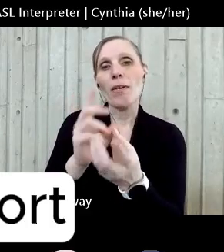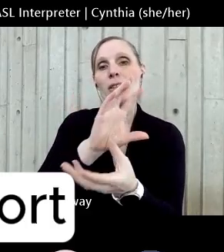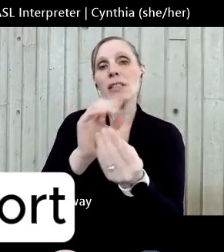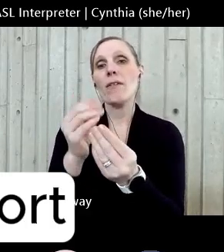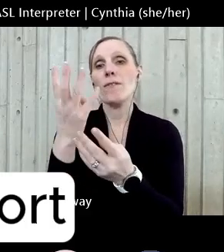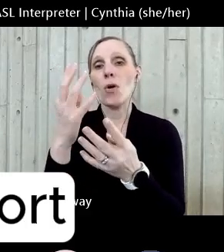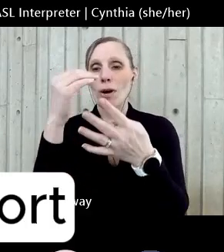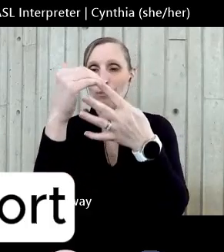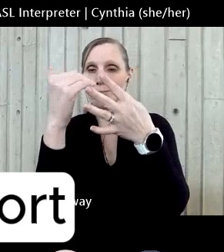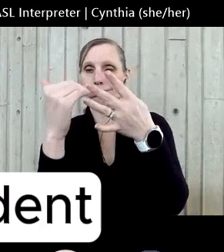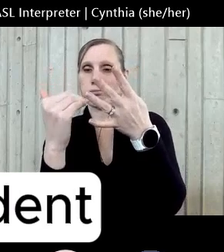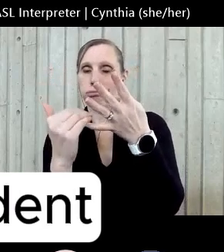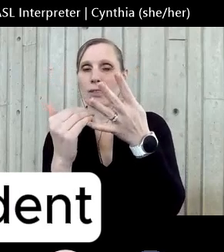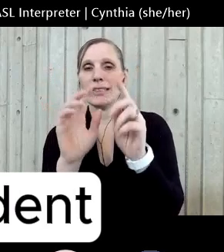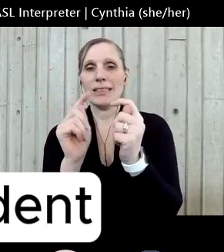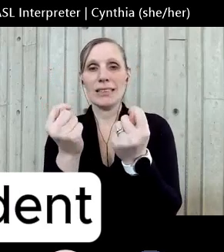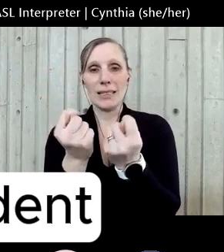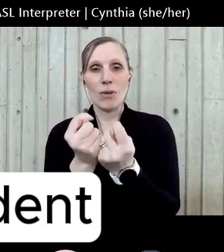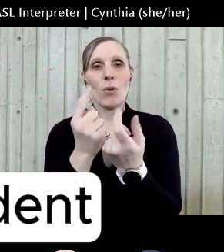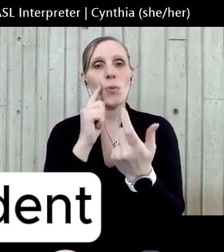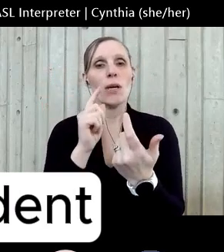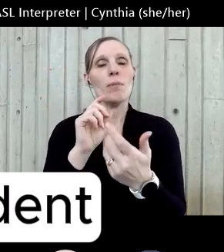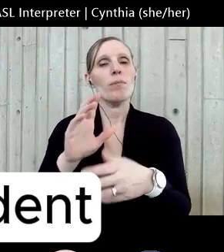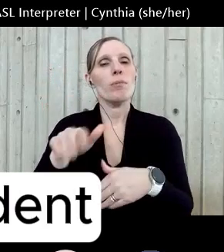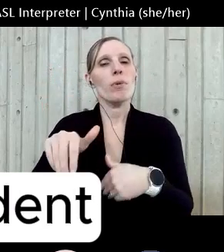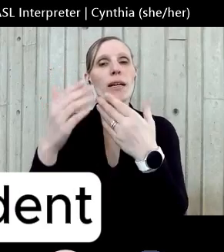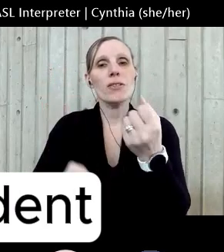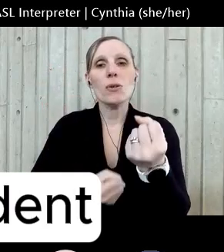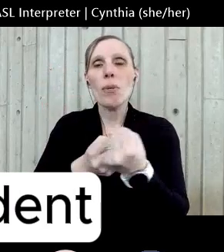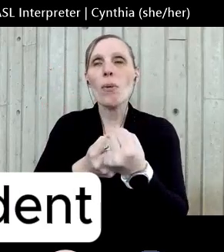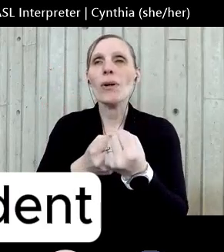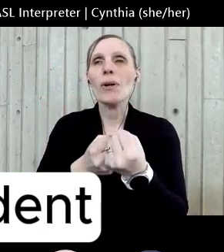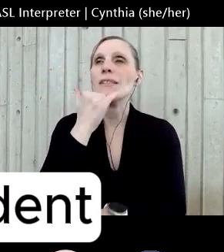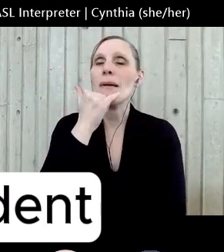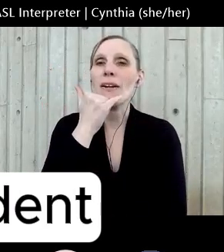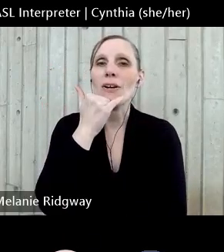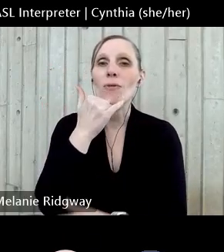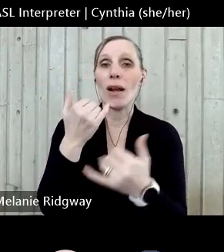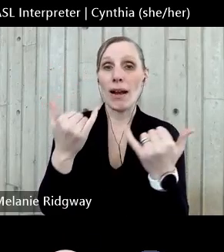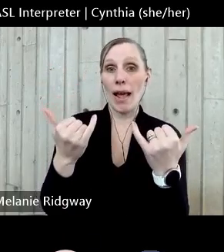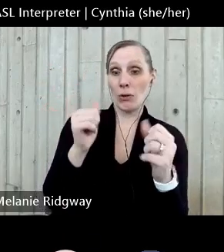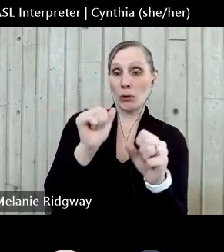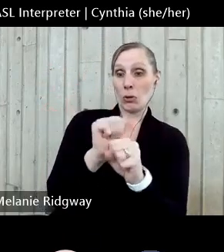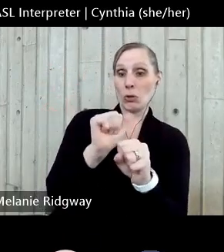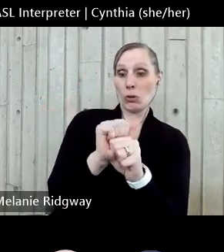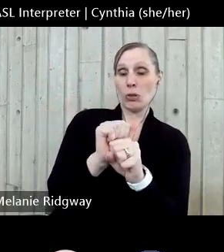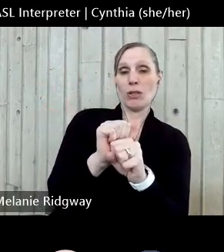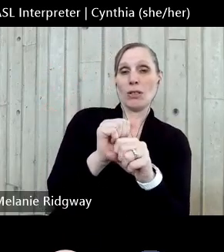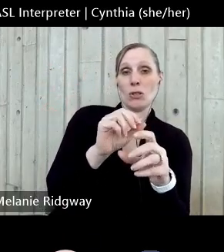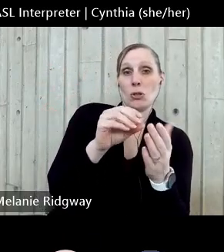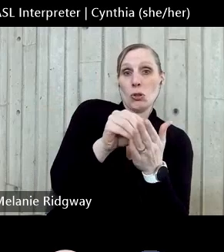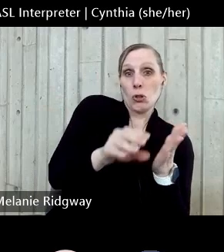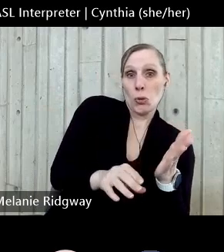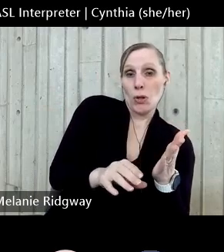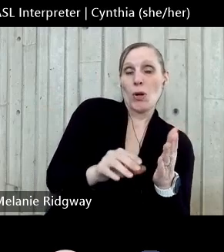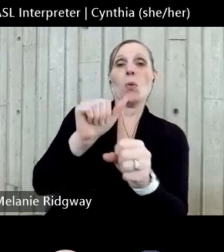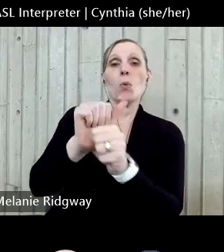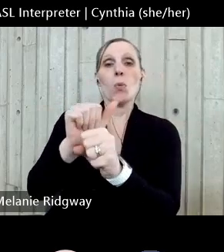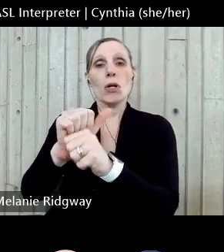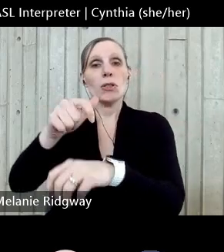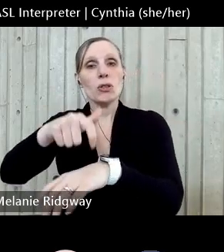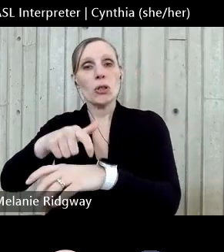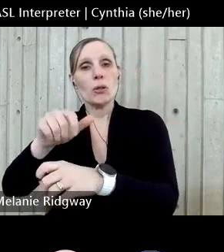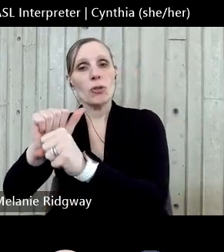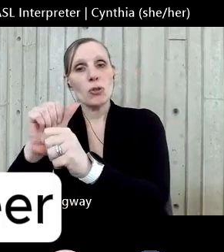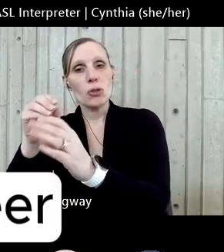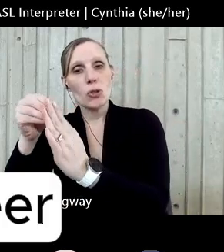that we provide student support from all angles, whether you're a current student, a work term student, or an alumni. Our services